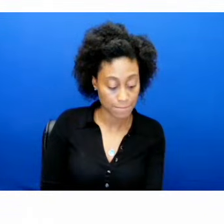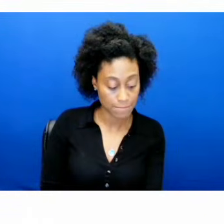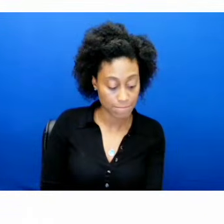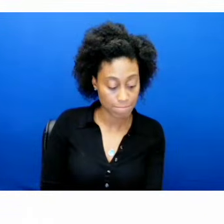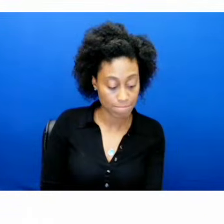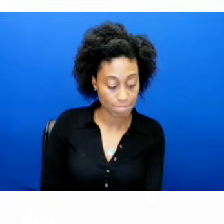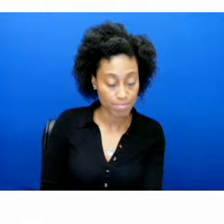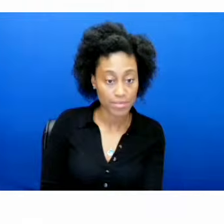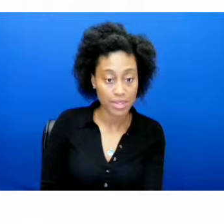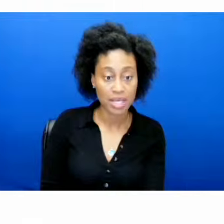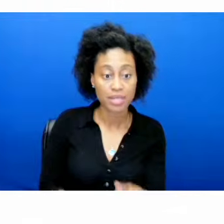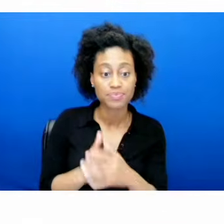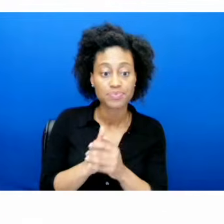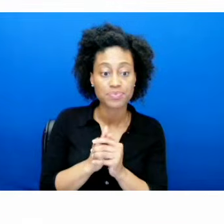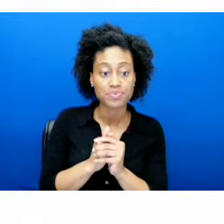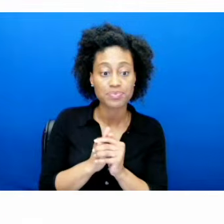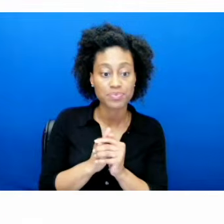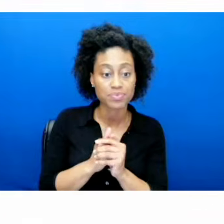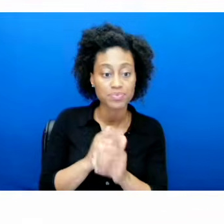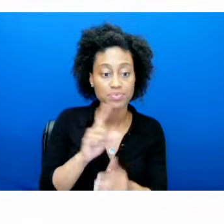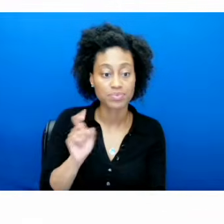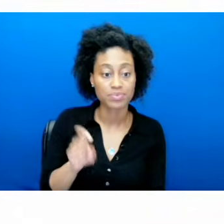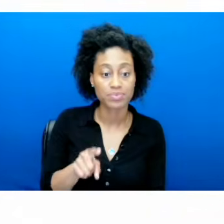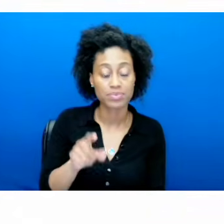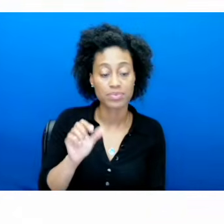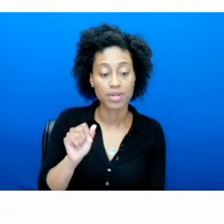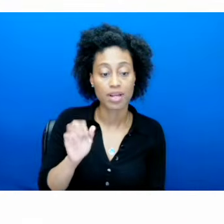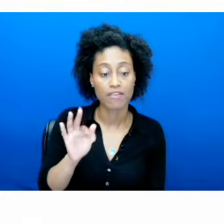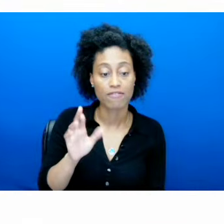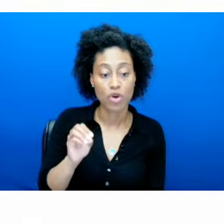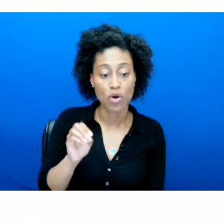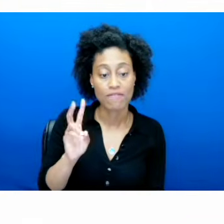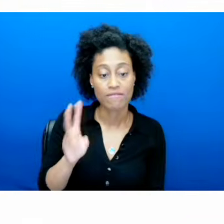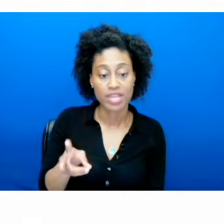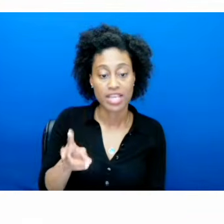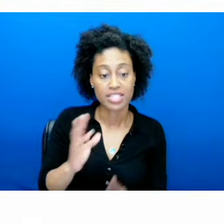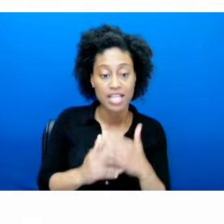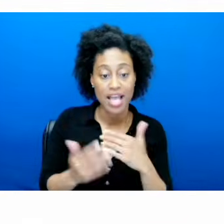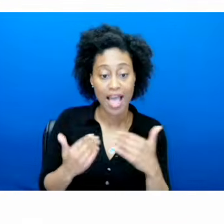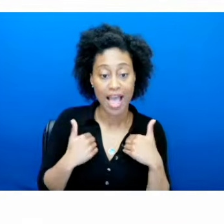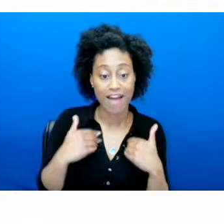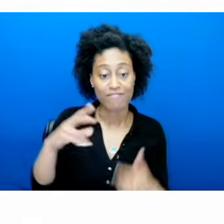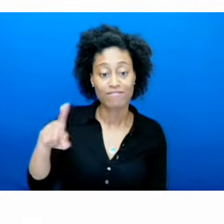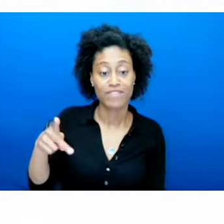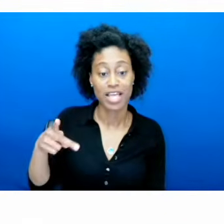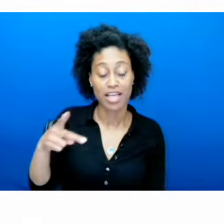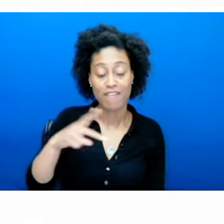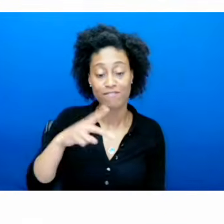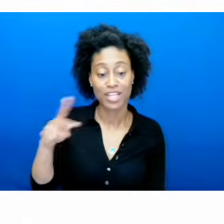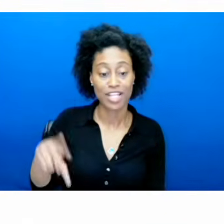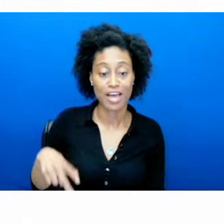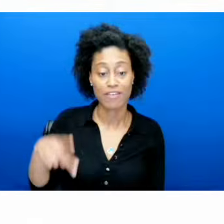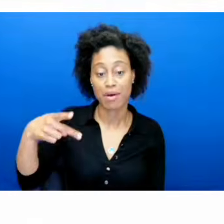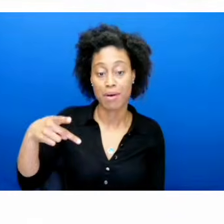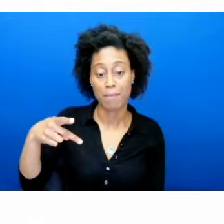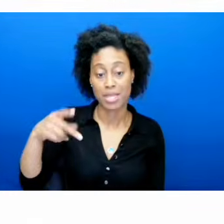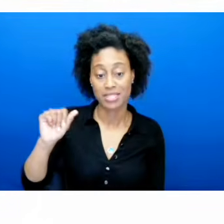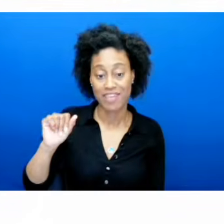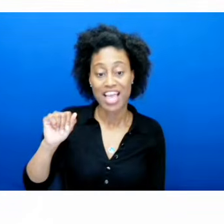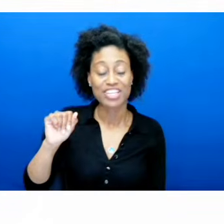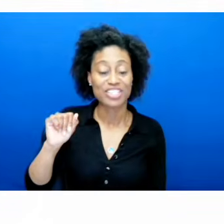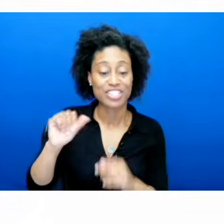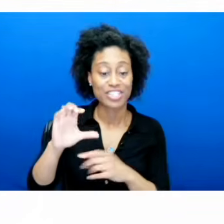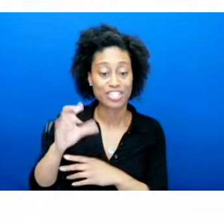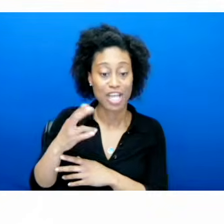Yeah, we had a question. Does Afro-Vegan Society have a Philadelphia chapter? And we currently don't have chapters,